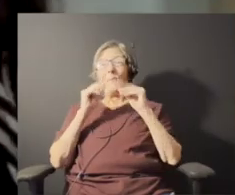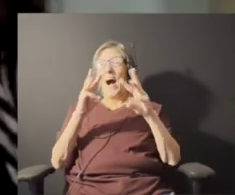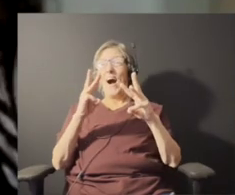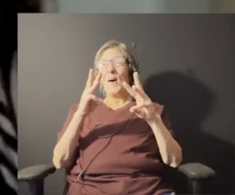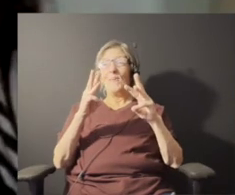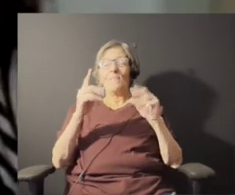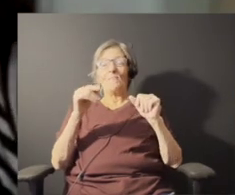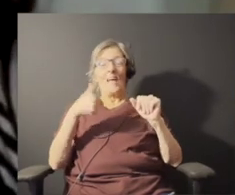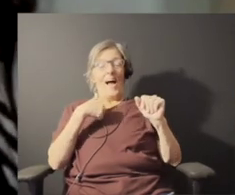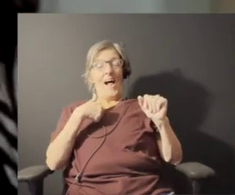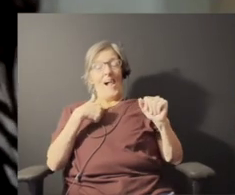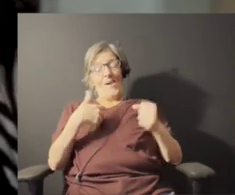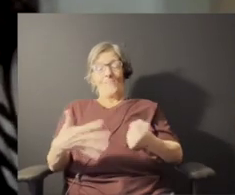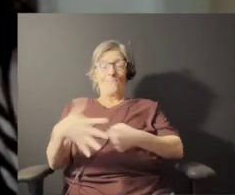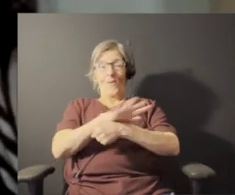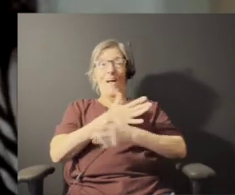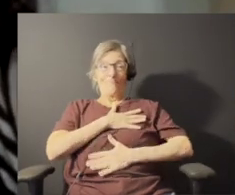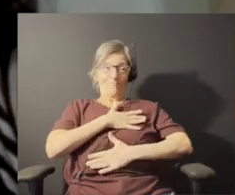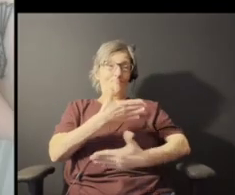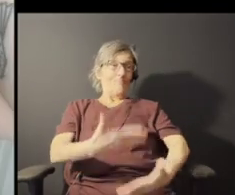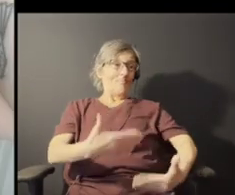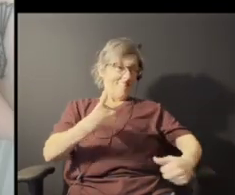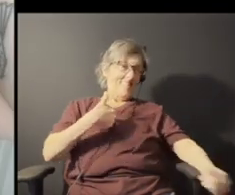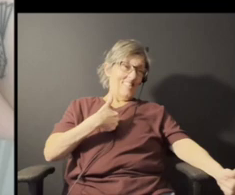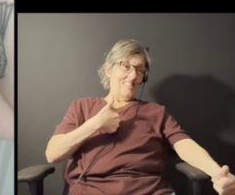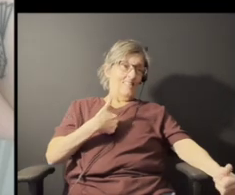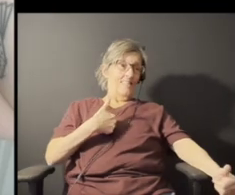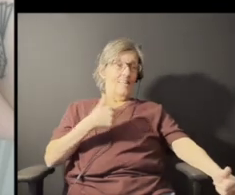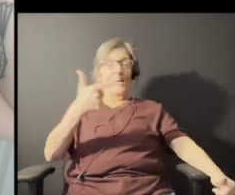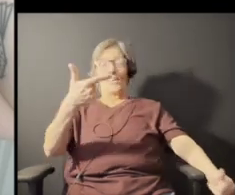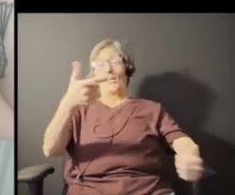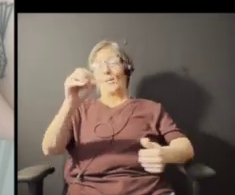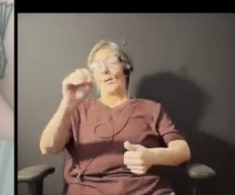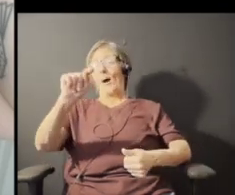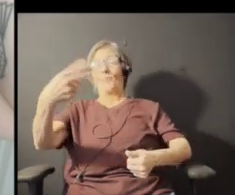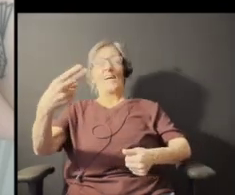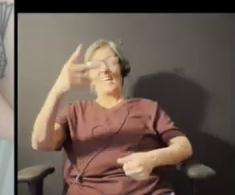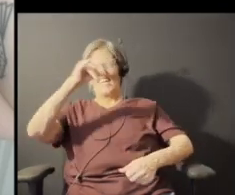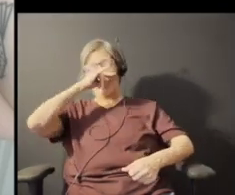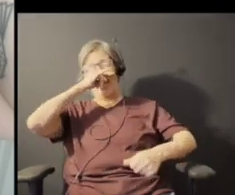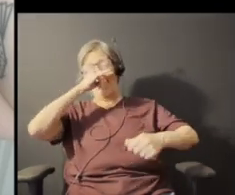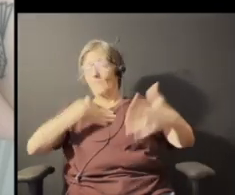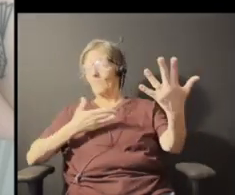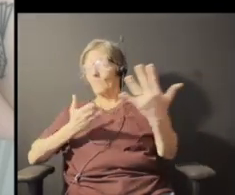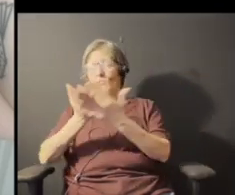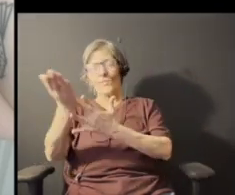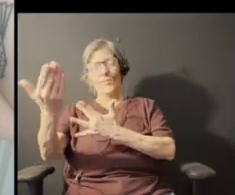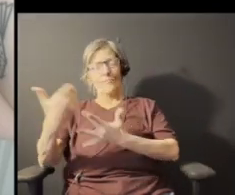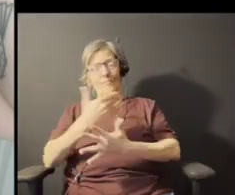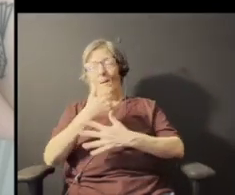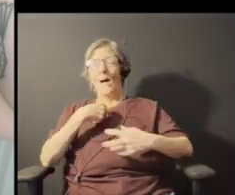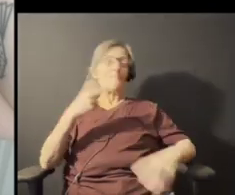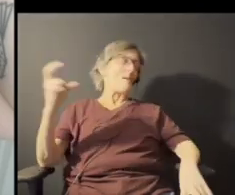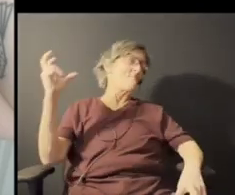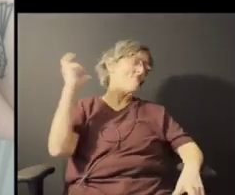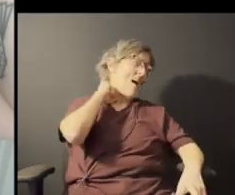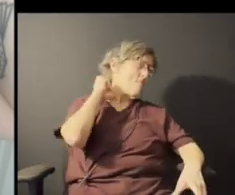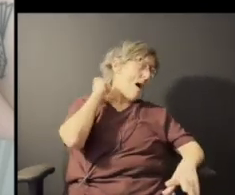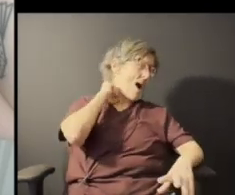Wow. And because I fully admit, like, I am a goth kid through and through. I am a